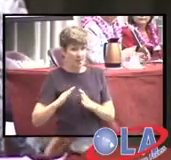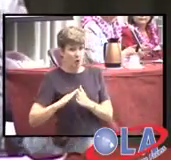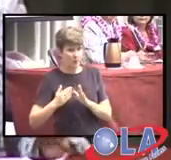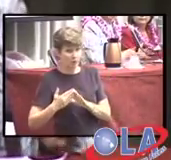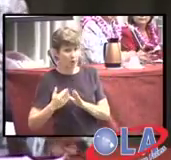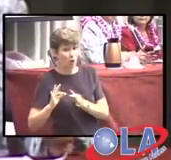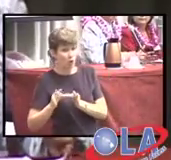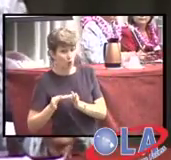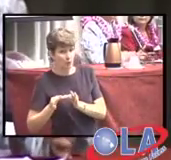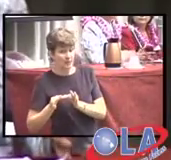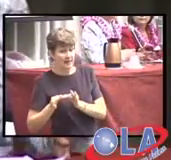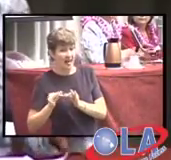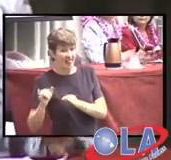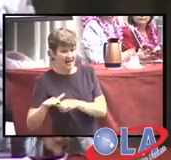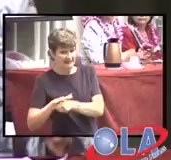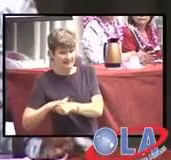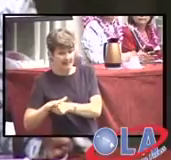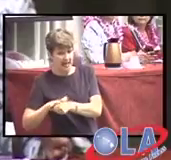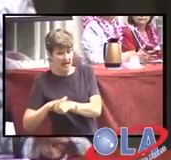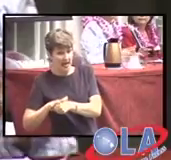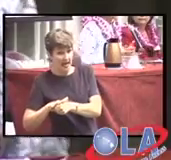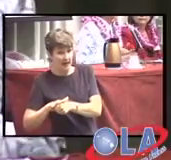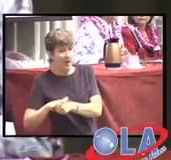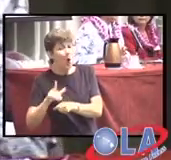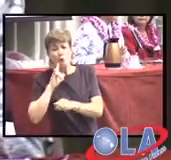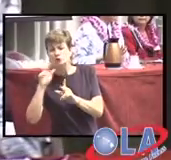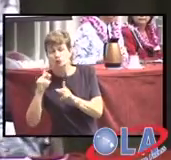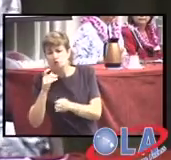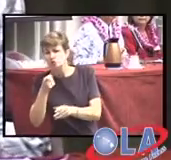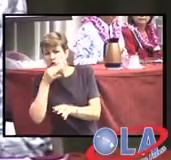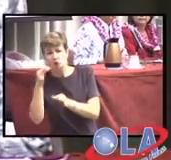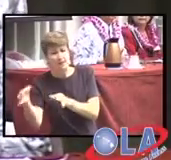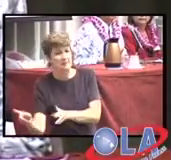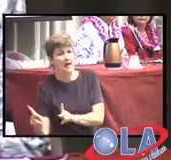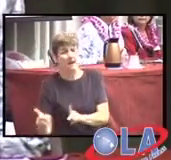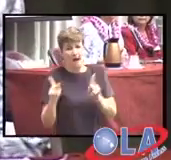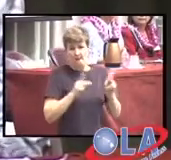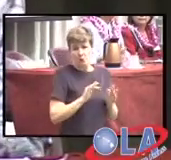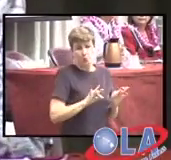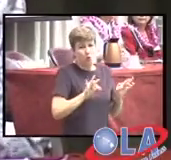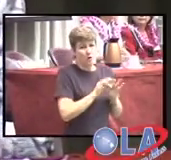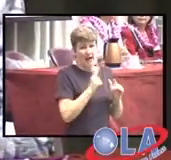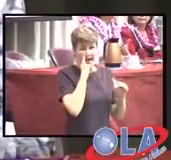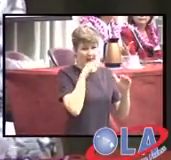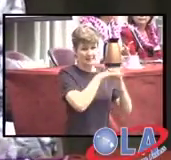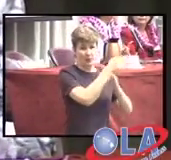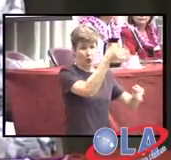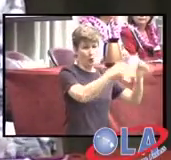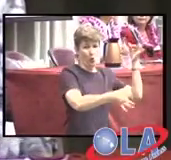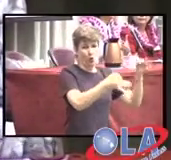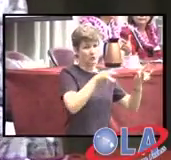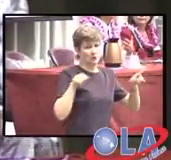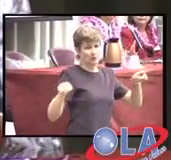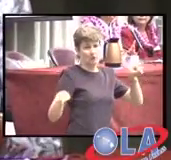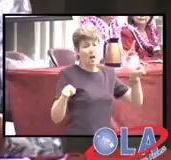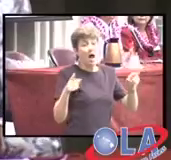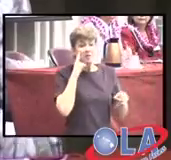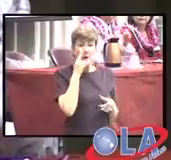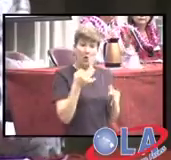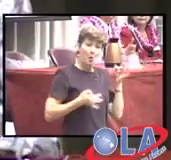interpreting stage were really just as important as the court interpreting stage. So I think people tend to think that because